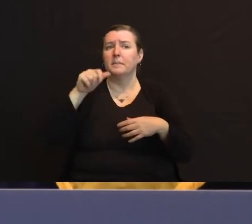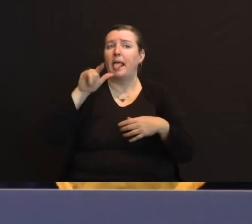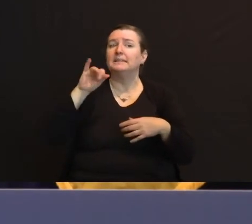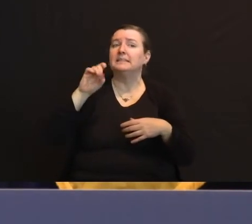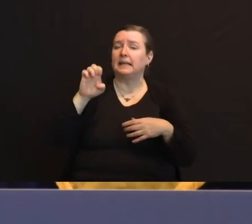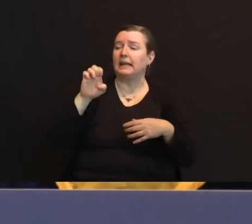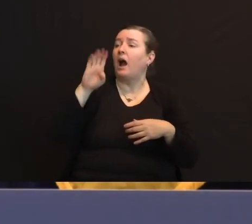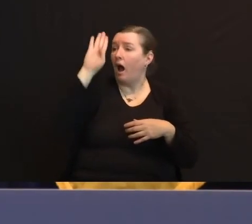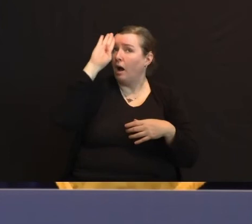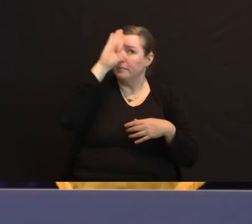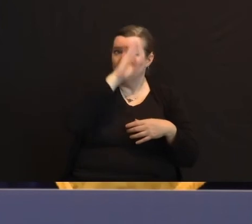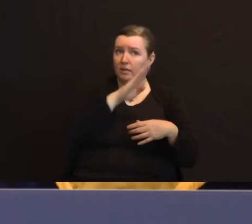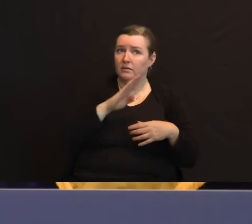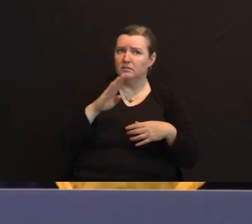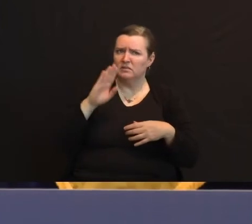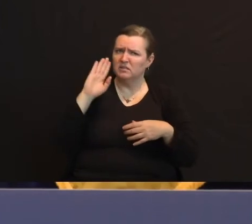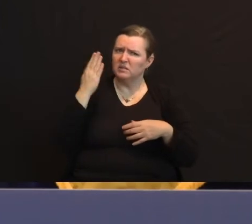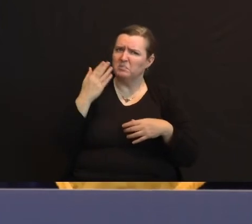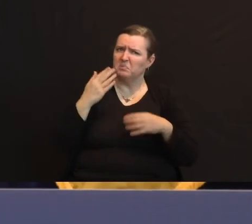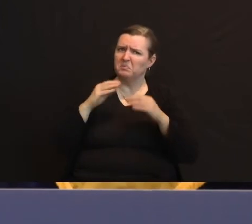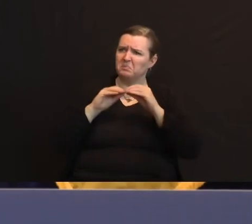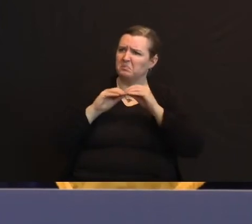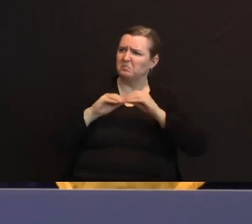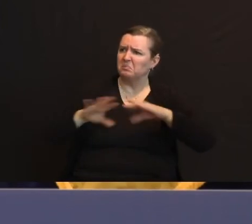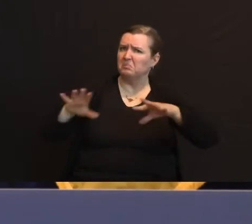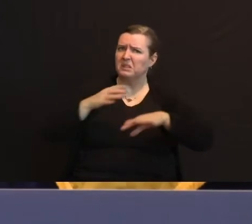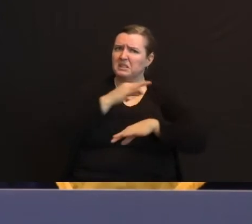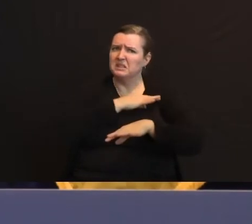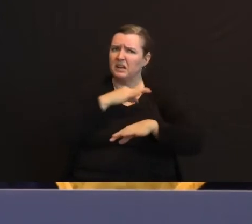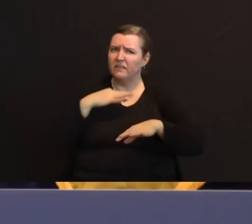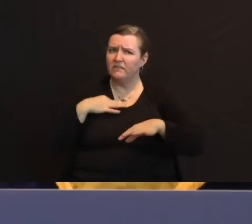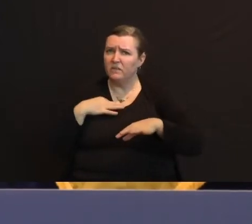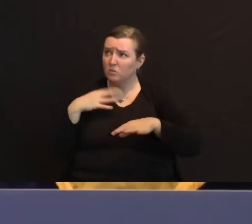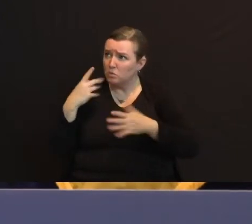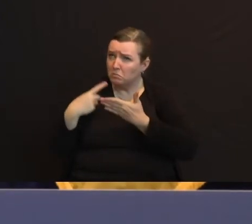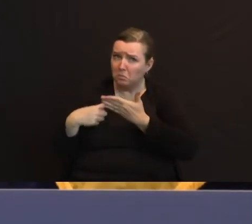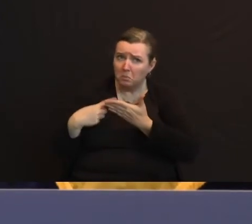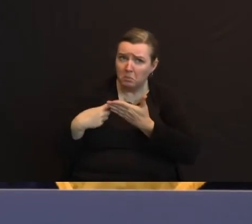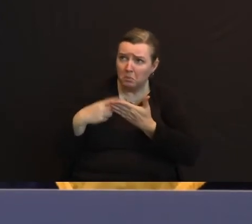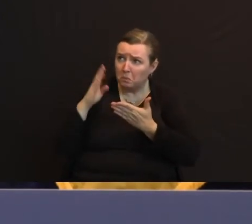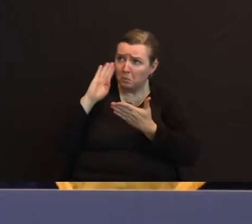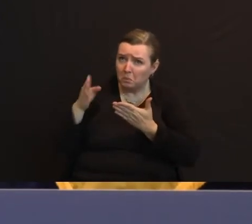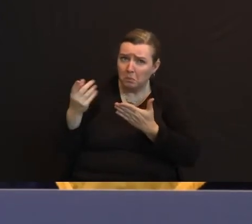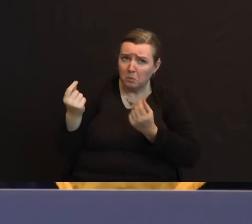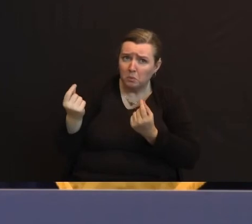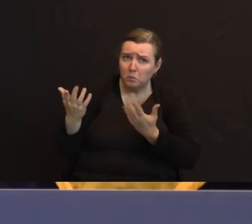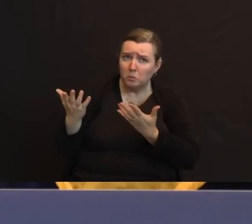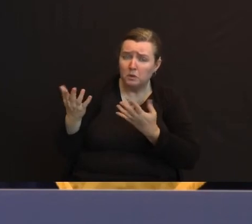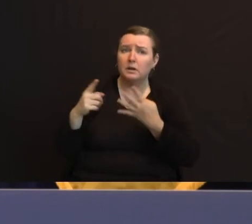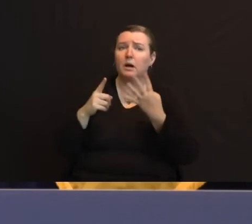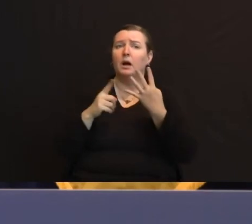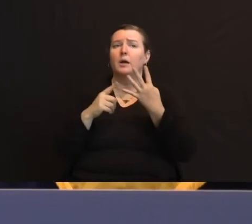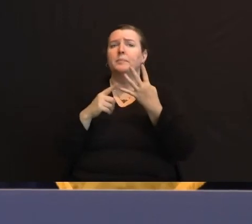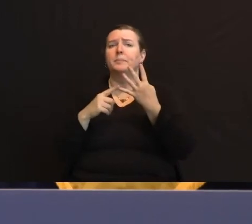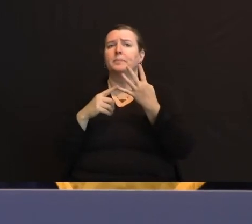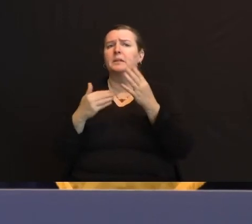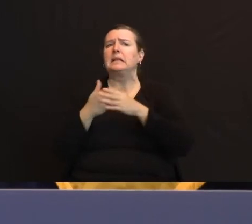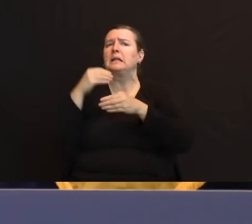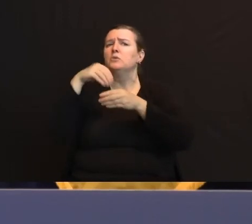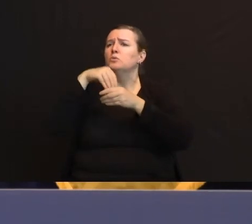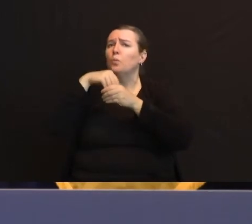outbreaks, especially among staff? Last, there's apparently some confusion on the new indoor limits when it comes to